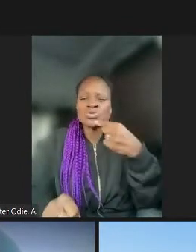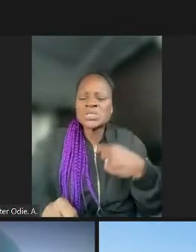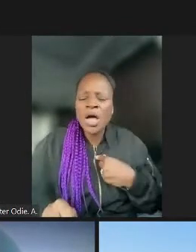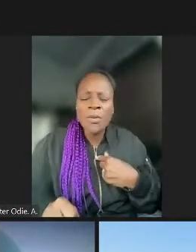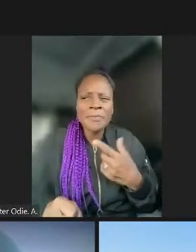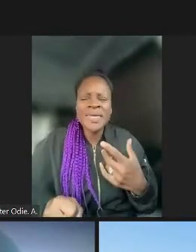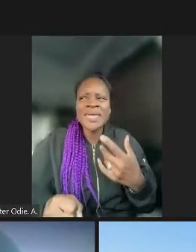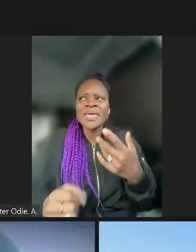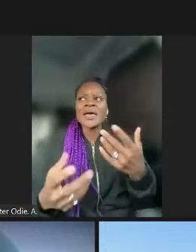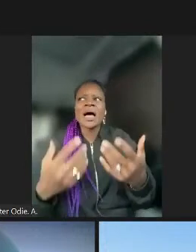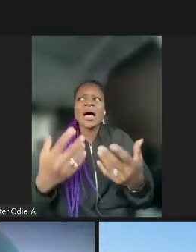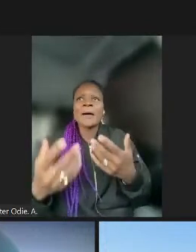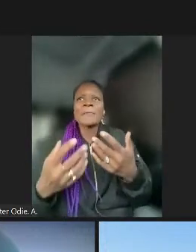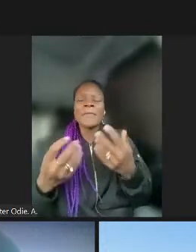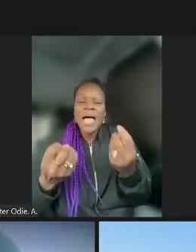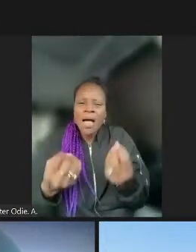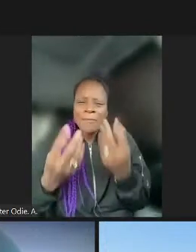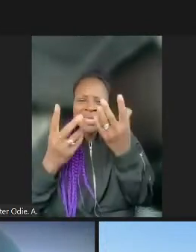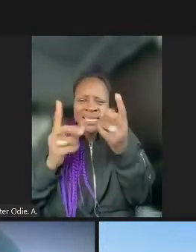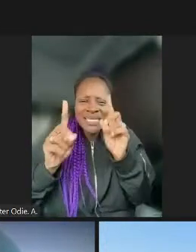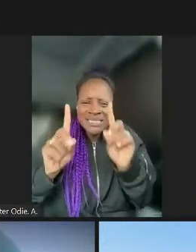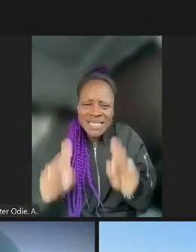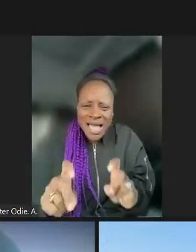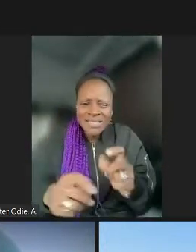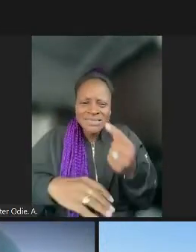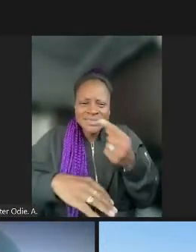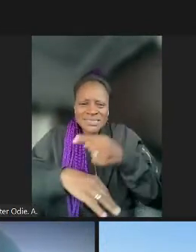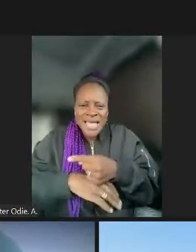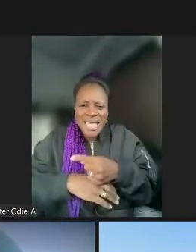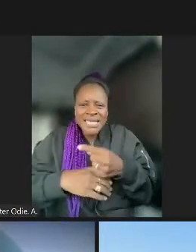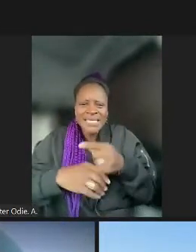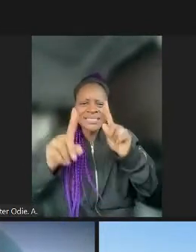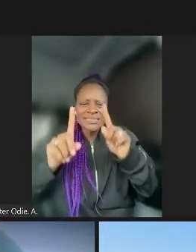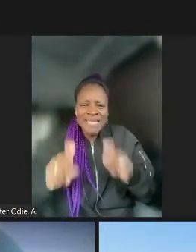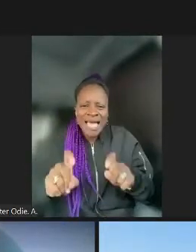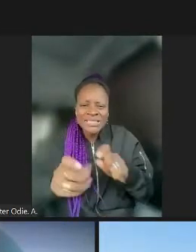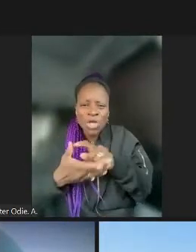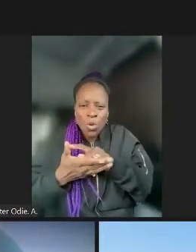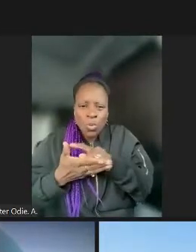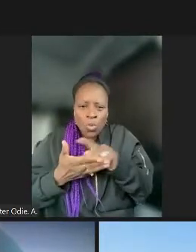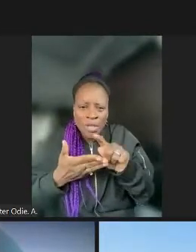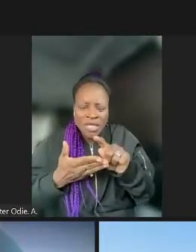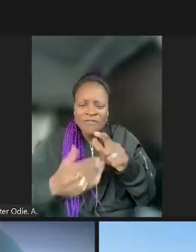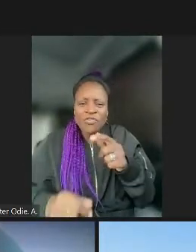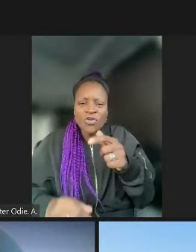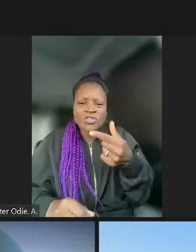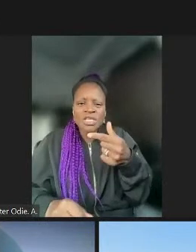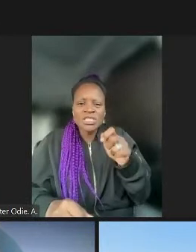many tests a day or a week, genotyping tests?